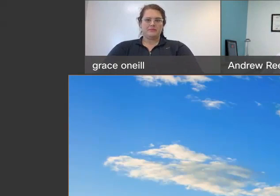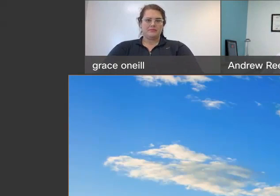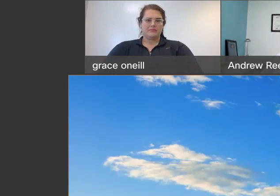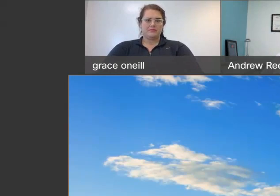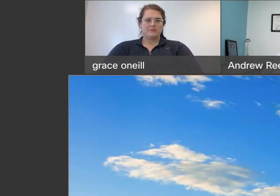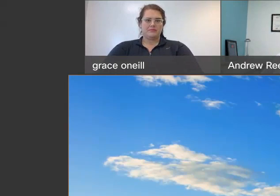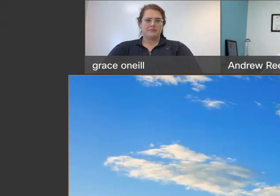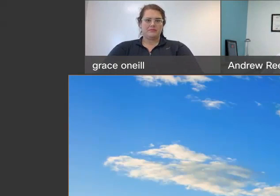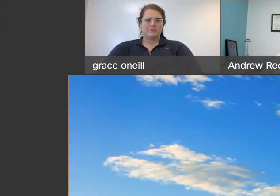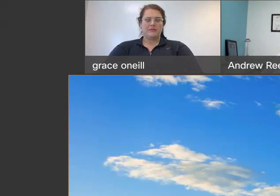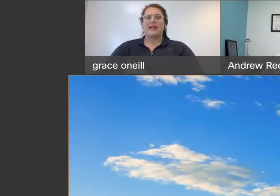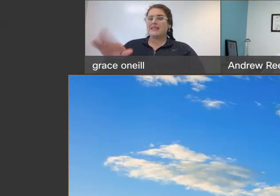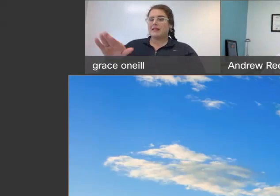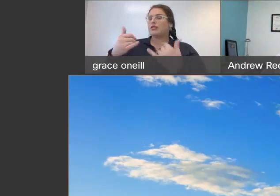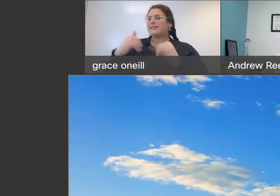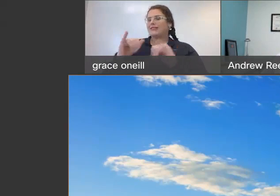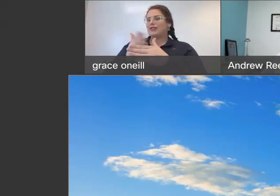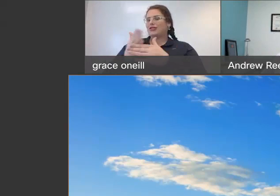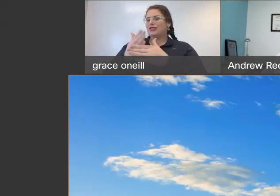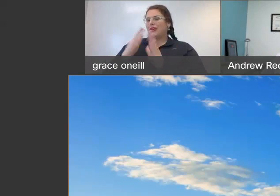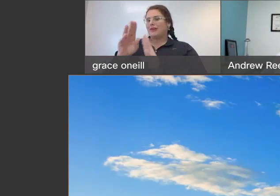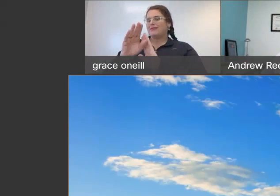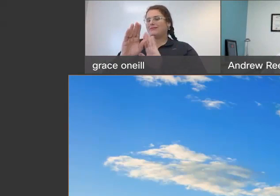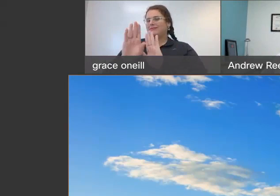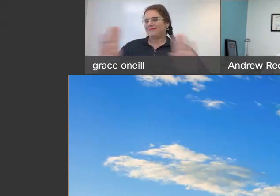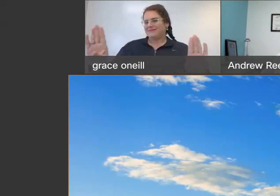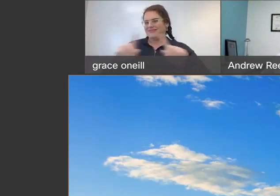Directories, you are still sharing your screen right now?